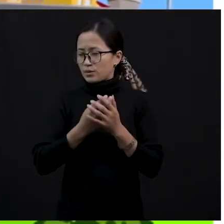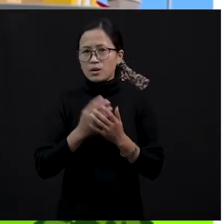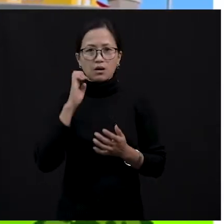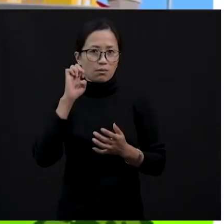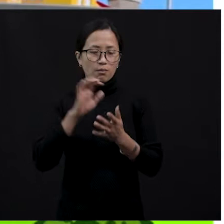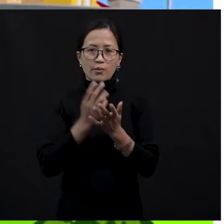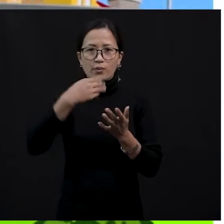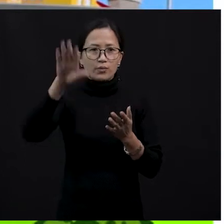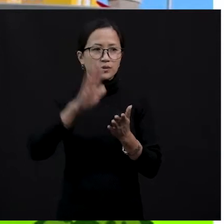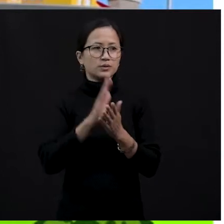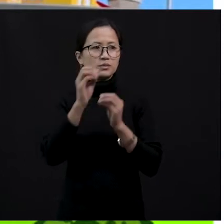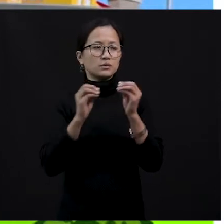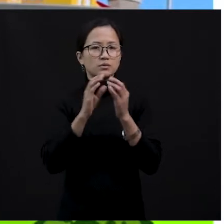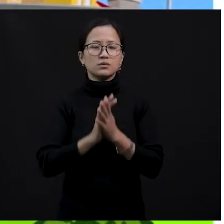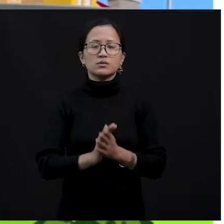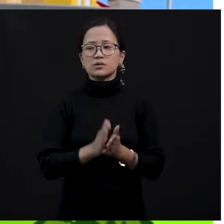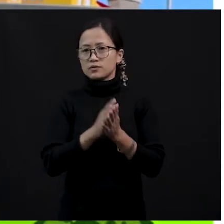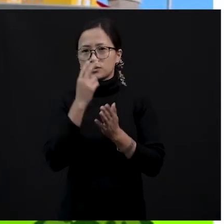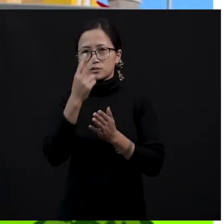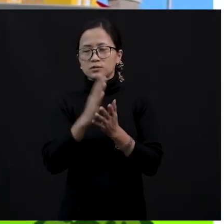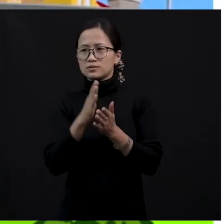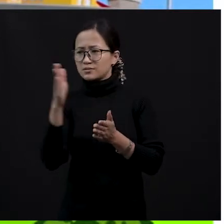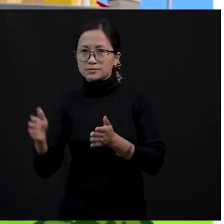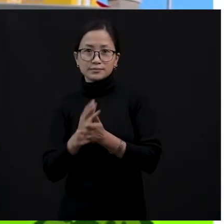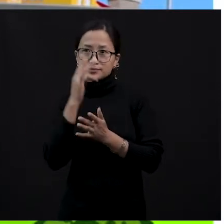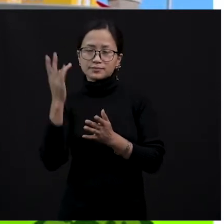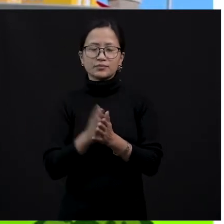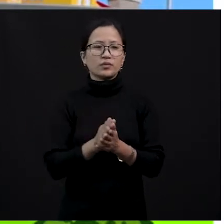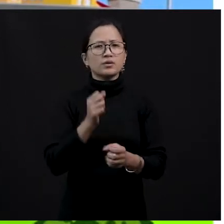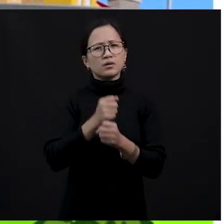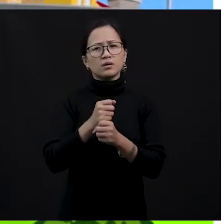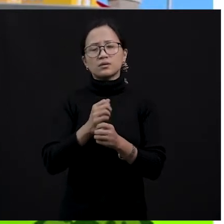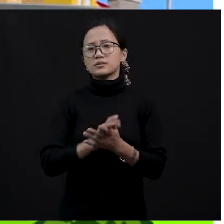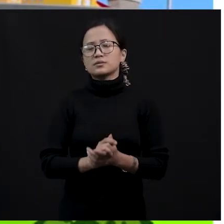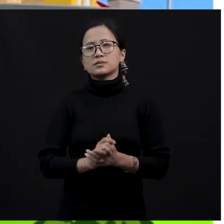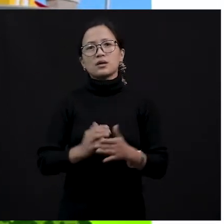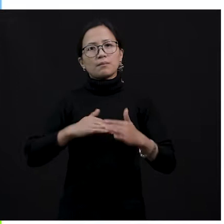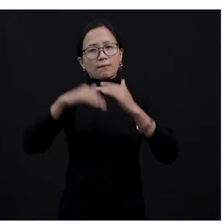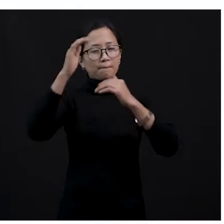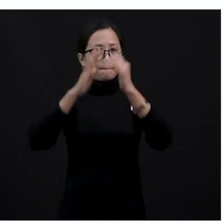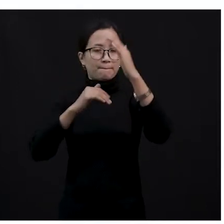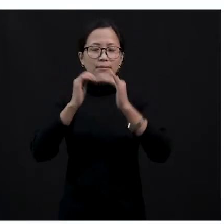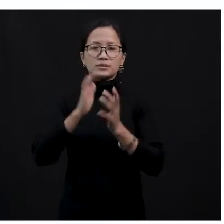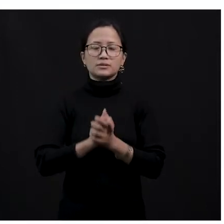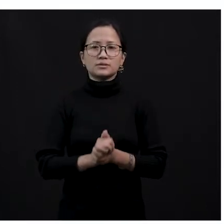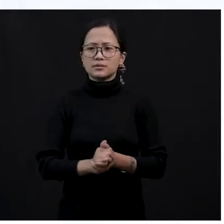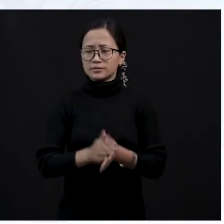about for a sightseeing, saw the streets, the city streets, buildings,